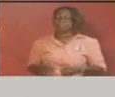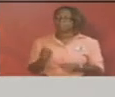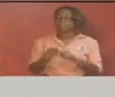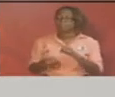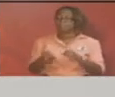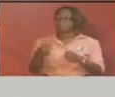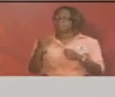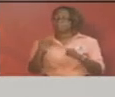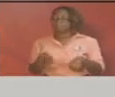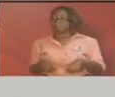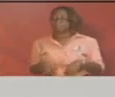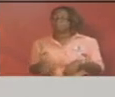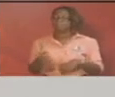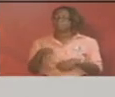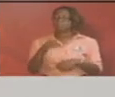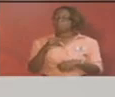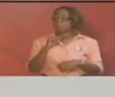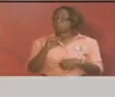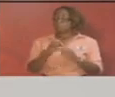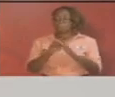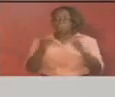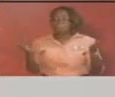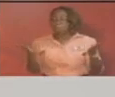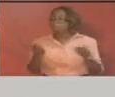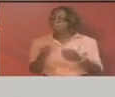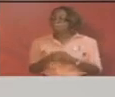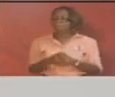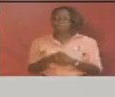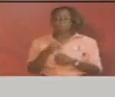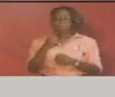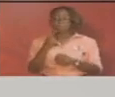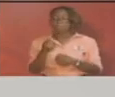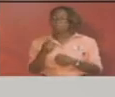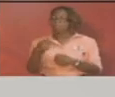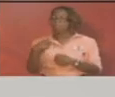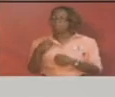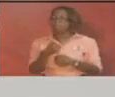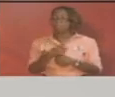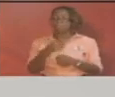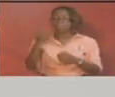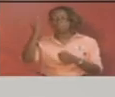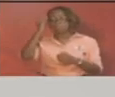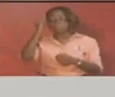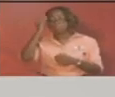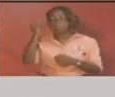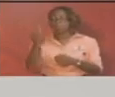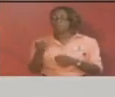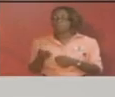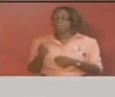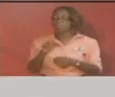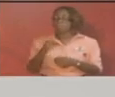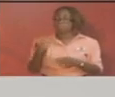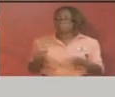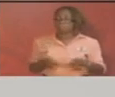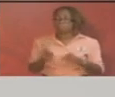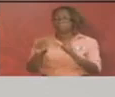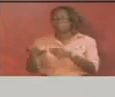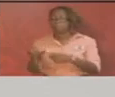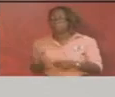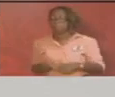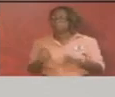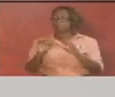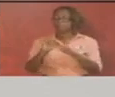have lent on the CAFA network through Jamaica. There's a laboratory there, as well as testing through